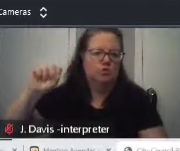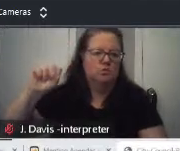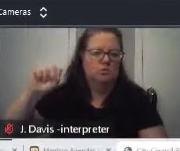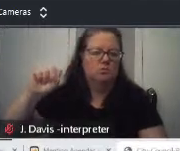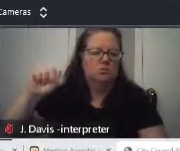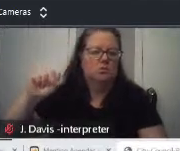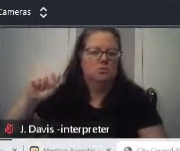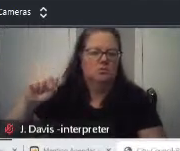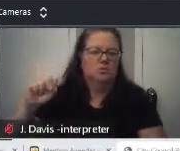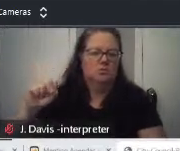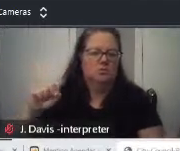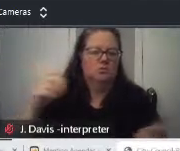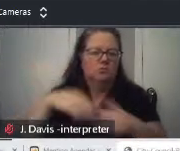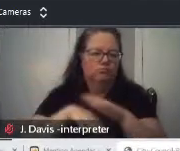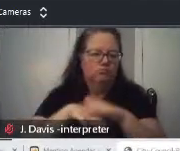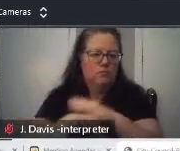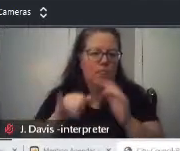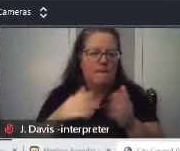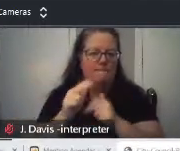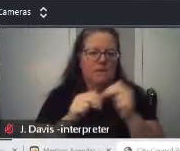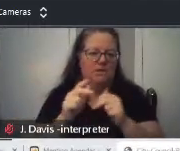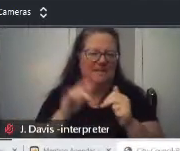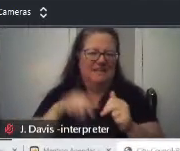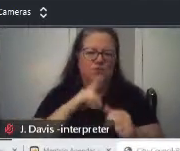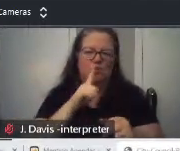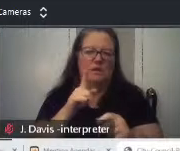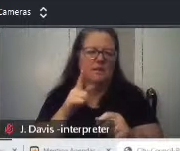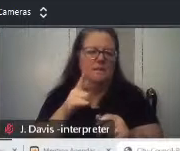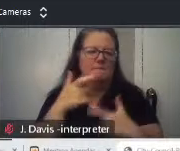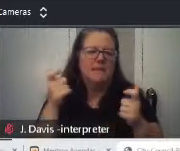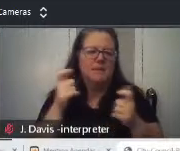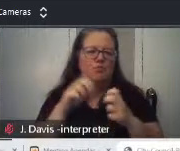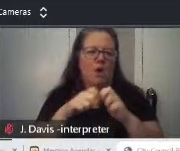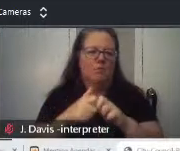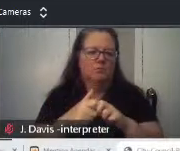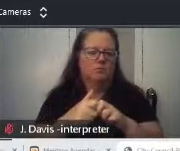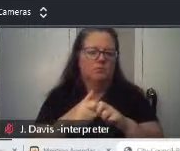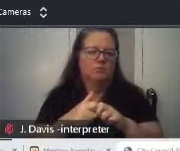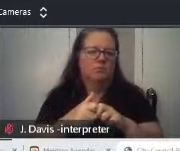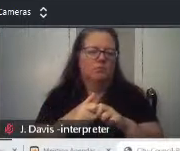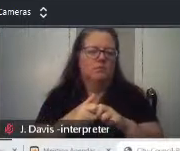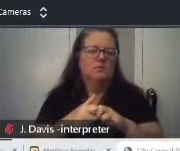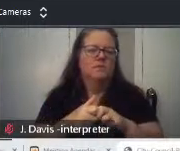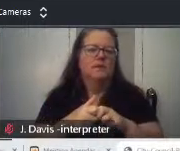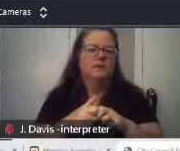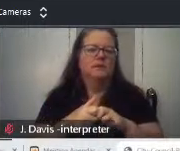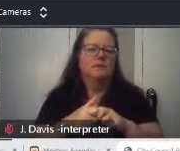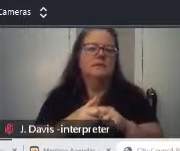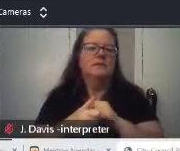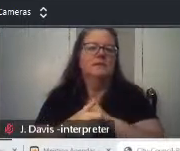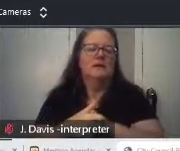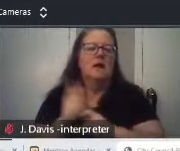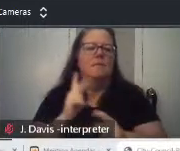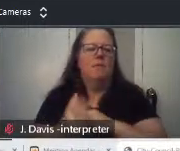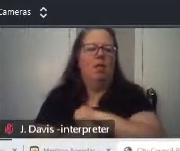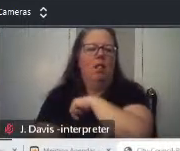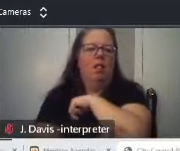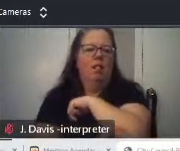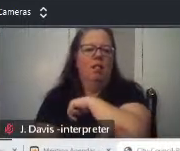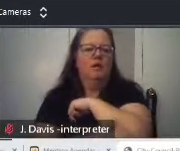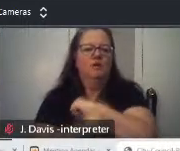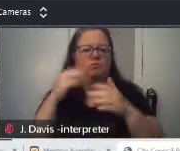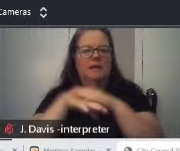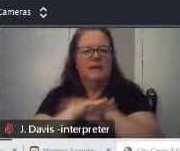real issue we have, is just it'd be really a tempting target for casual entry for people who are just looking to